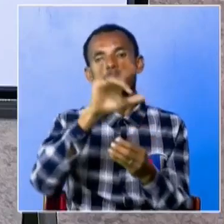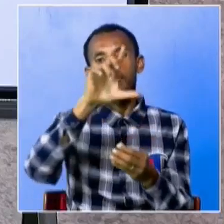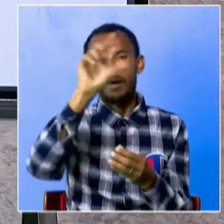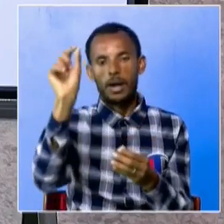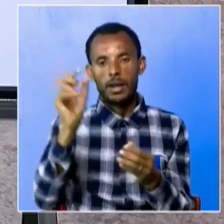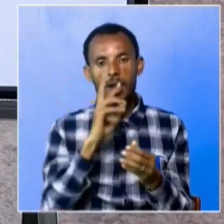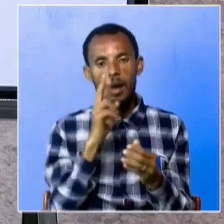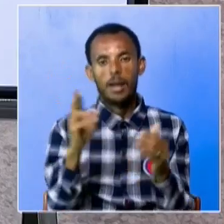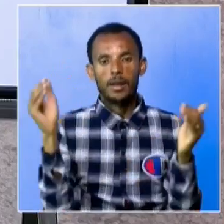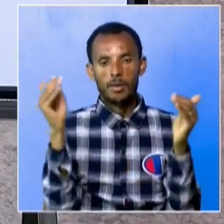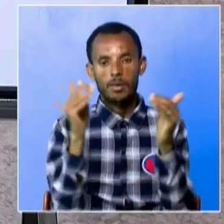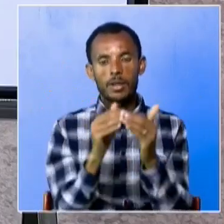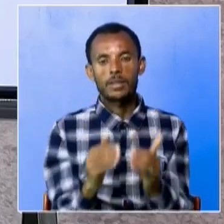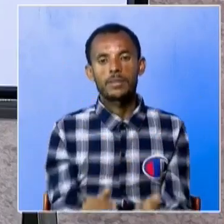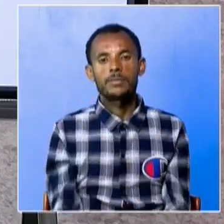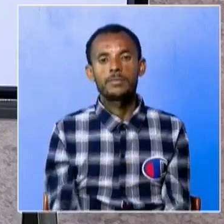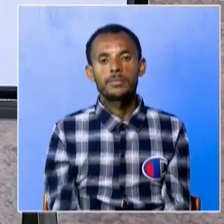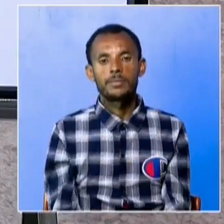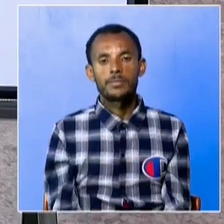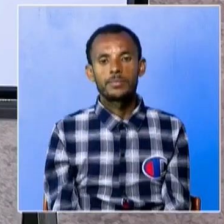congruent. Okay, good.